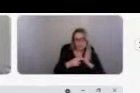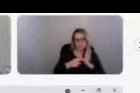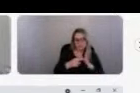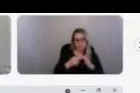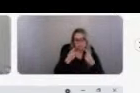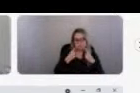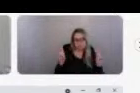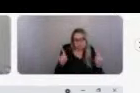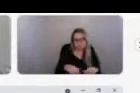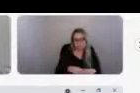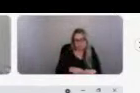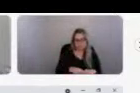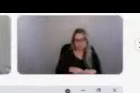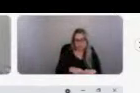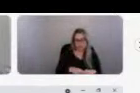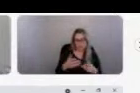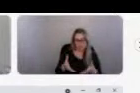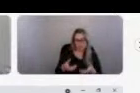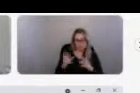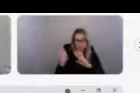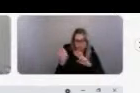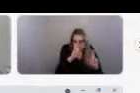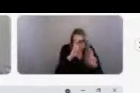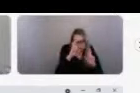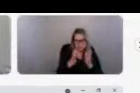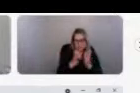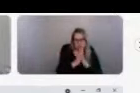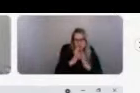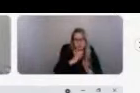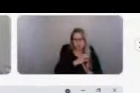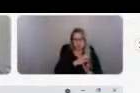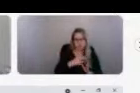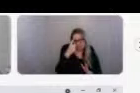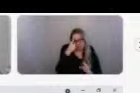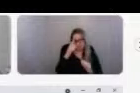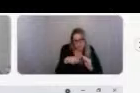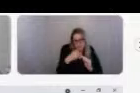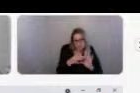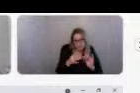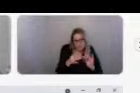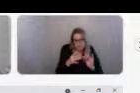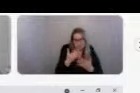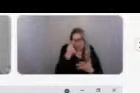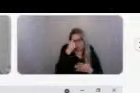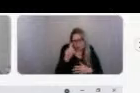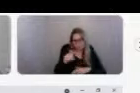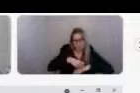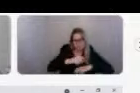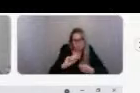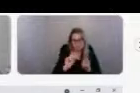as well so i respectfully ask the commission to consider my comments and i thank you for your time